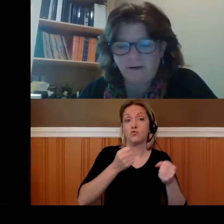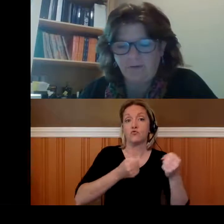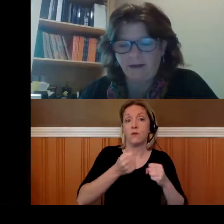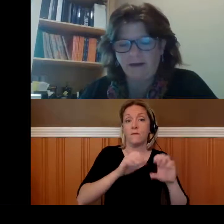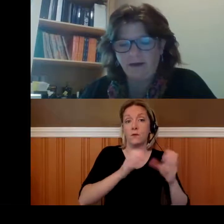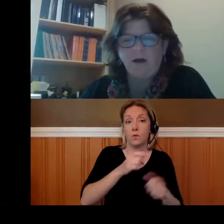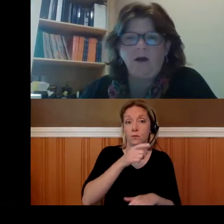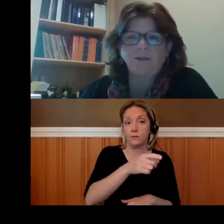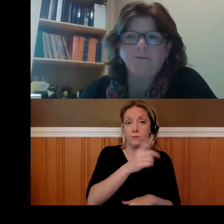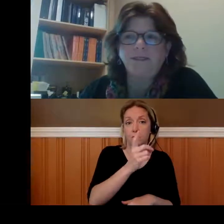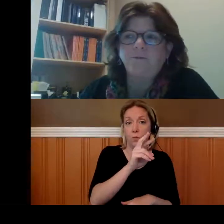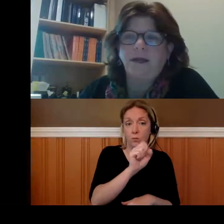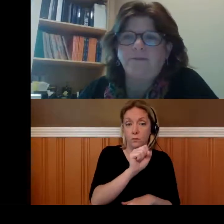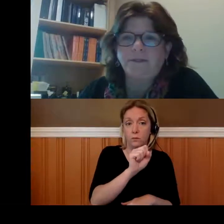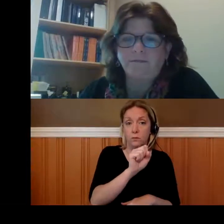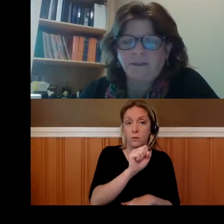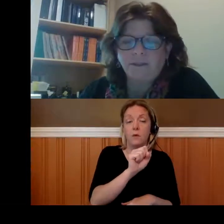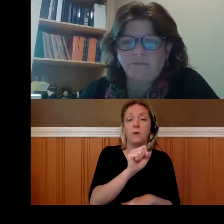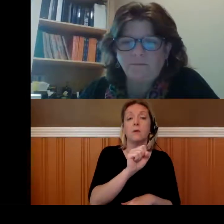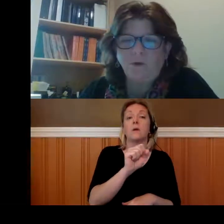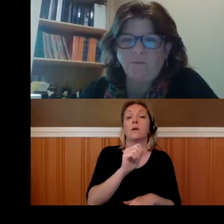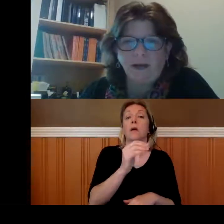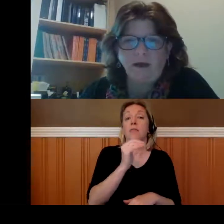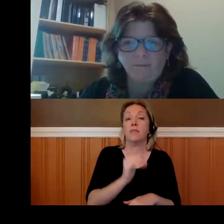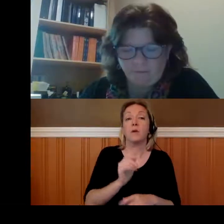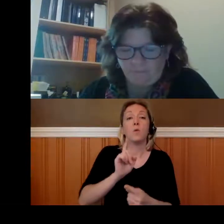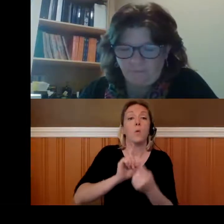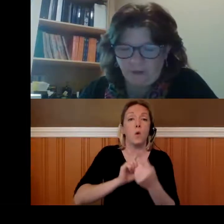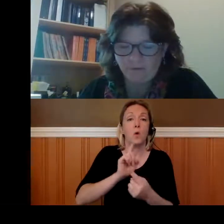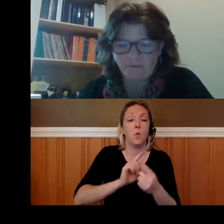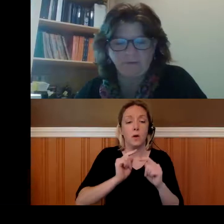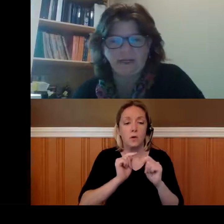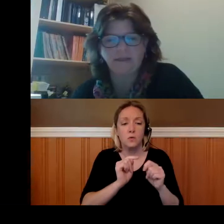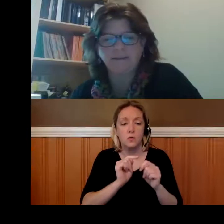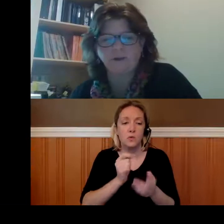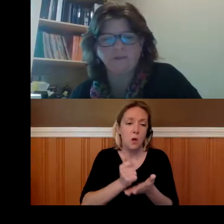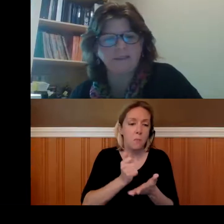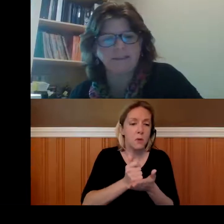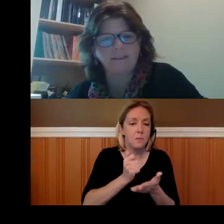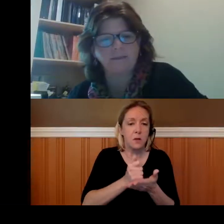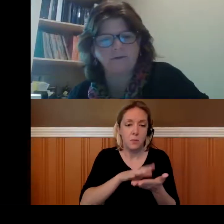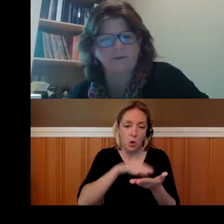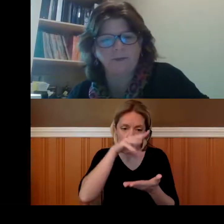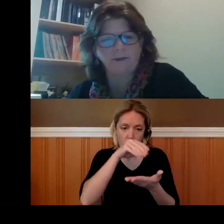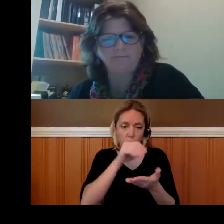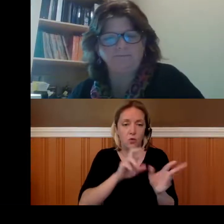then also was able to have some one-on-one help for him to be able to get his driver's license and his learner's